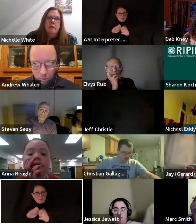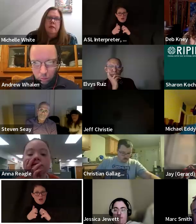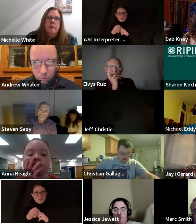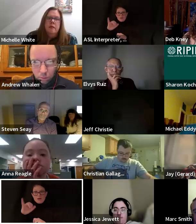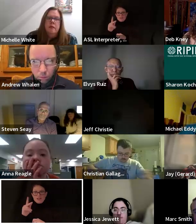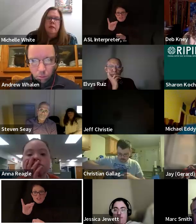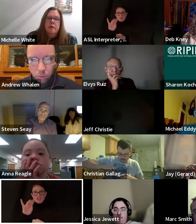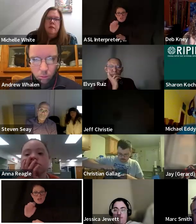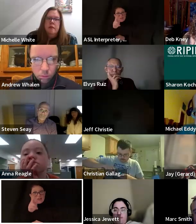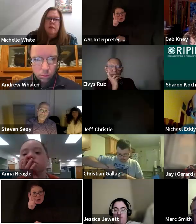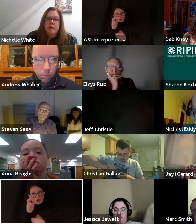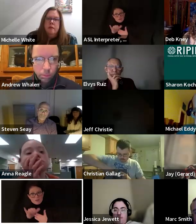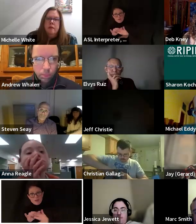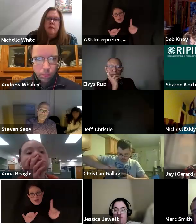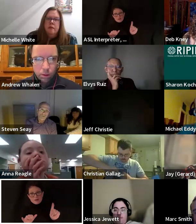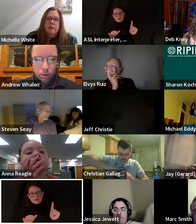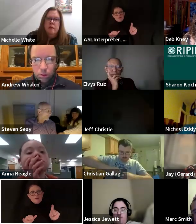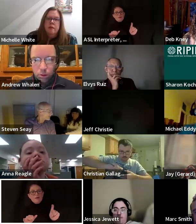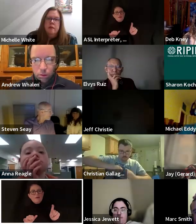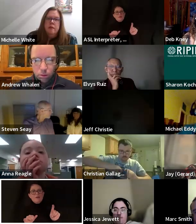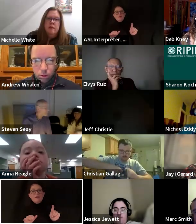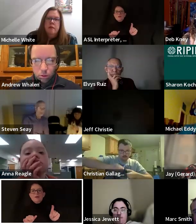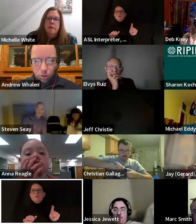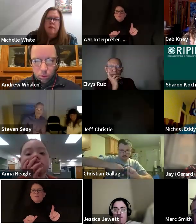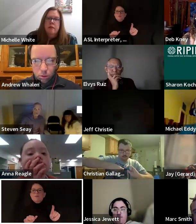have you heard that?